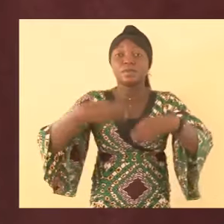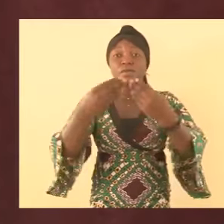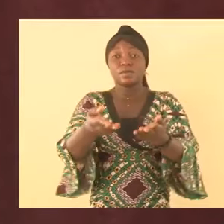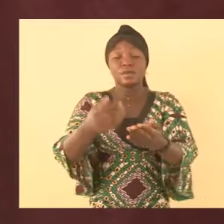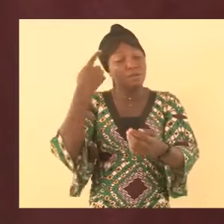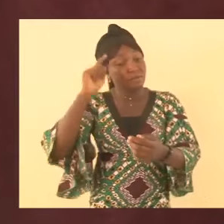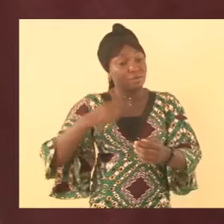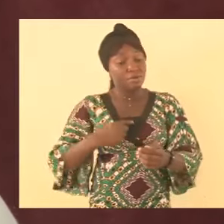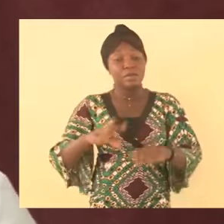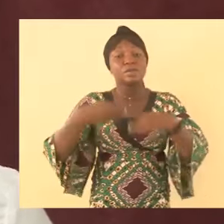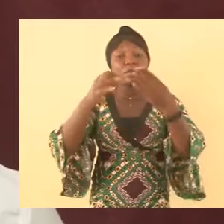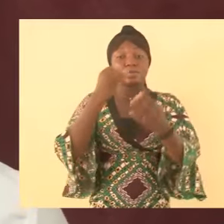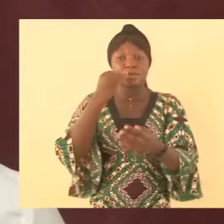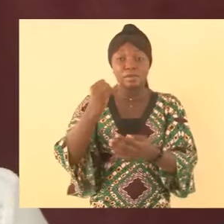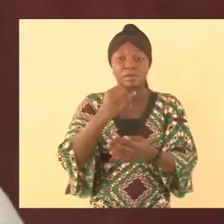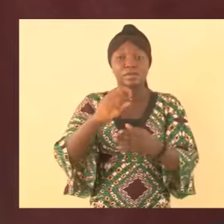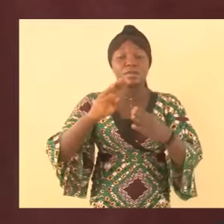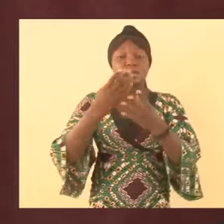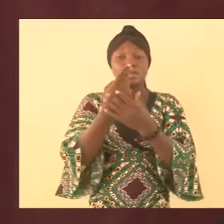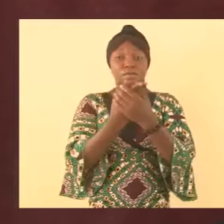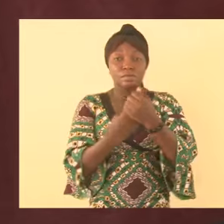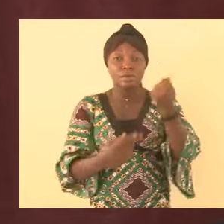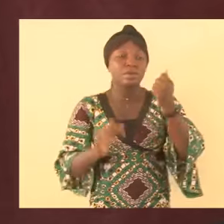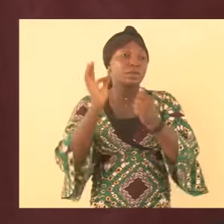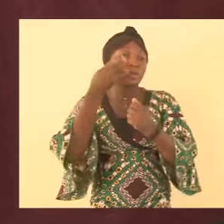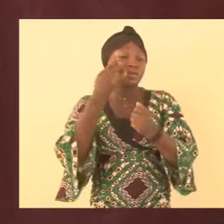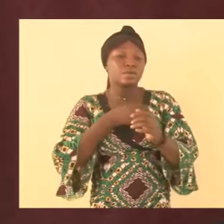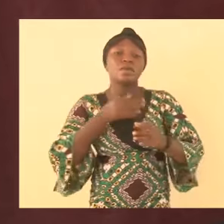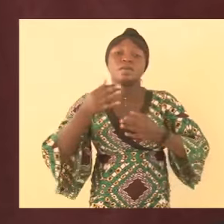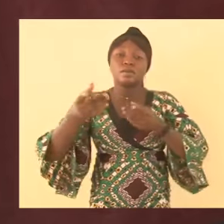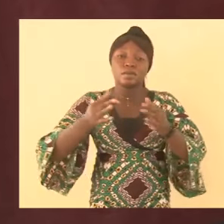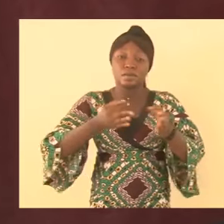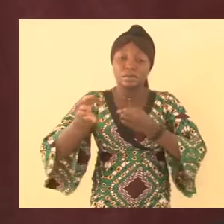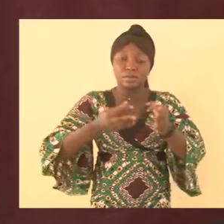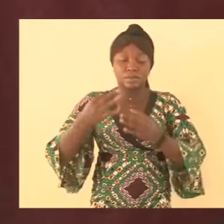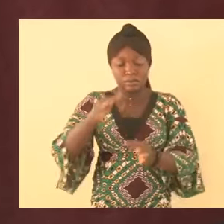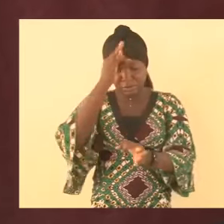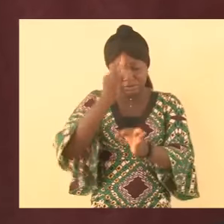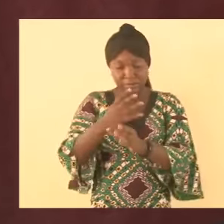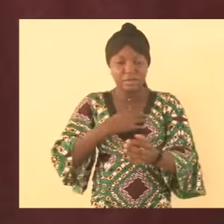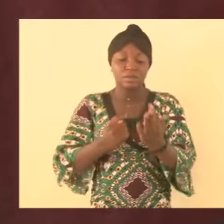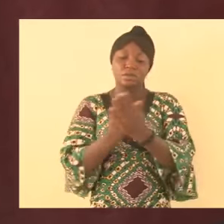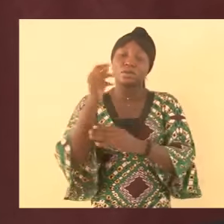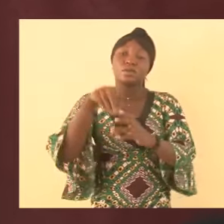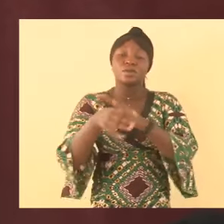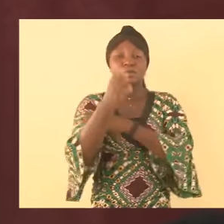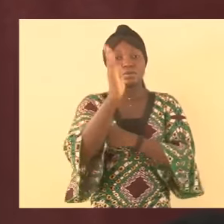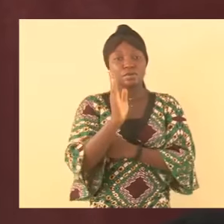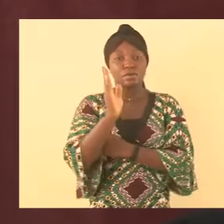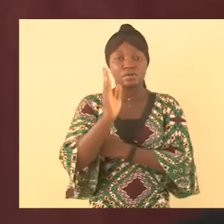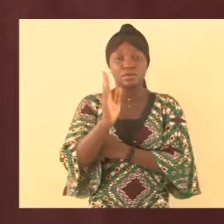generous? For me, generosity is both a fruit and an expression of faith and trust in